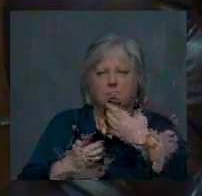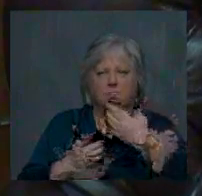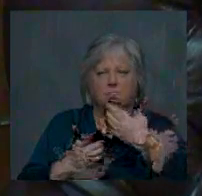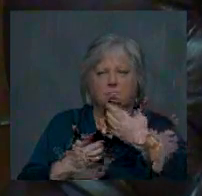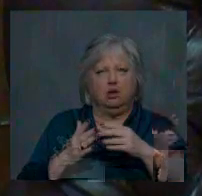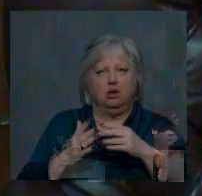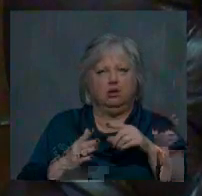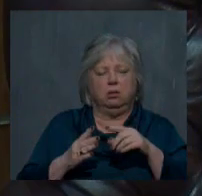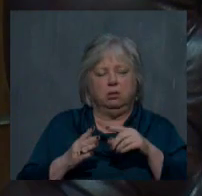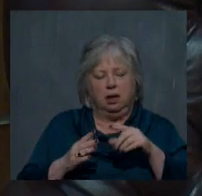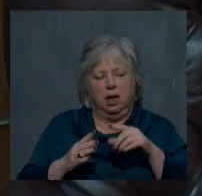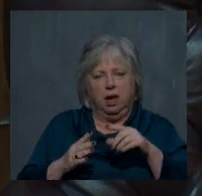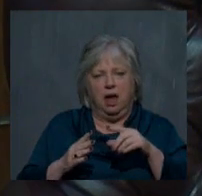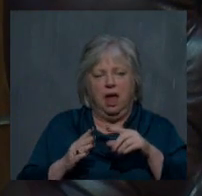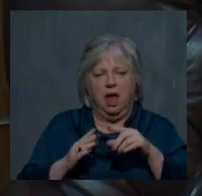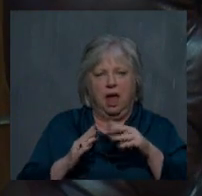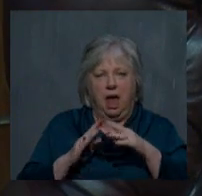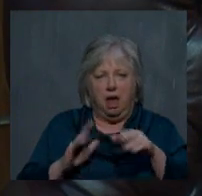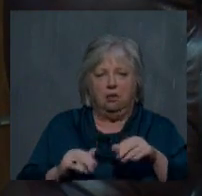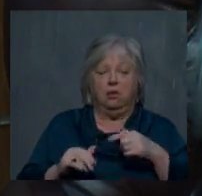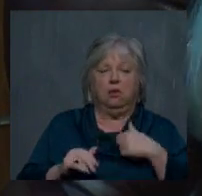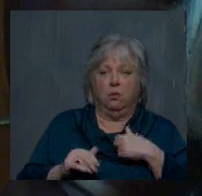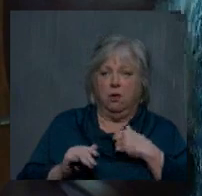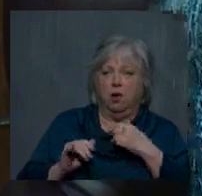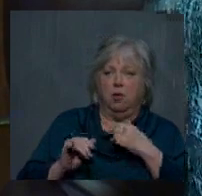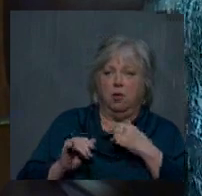So I would like.